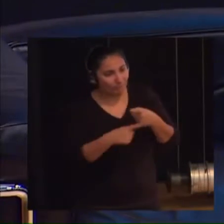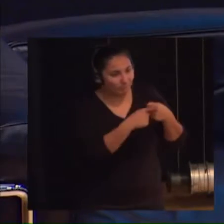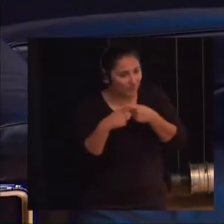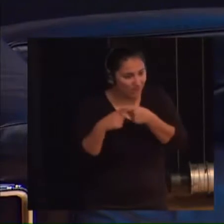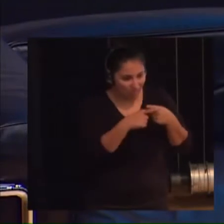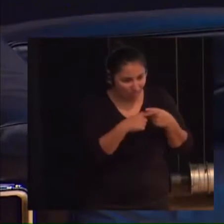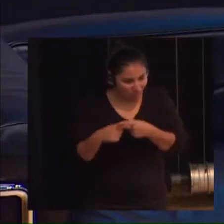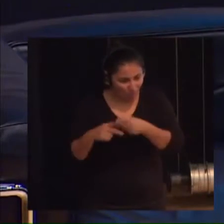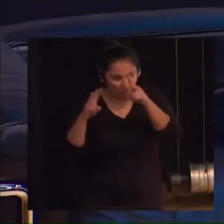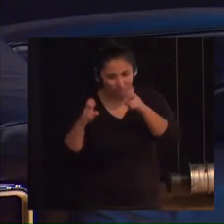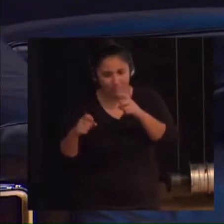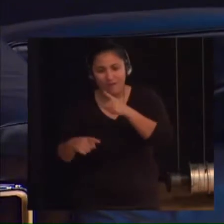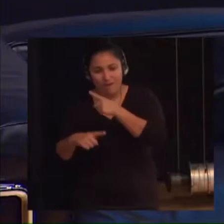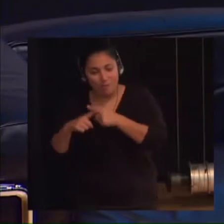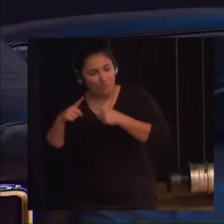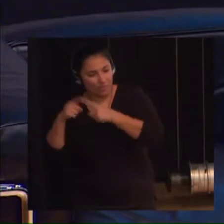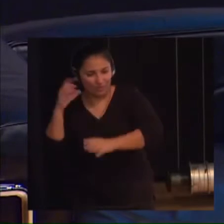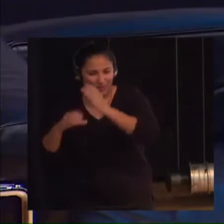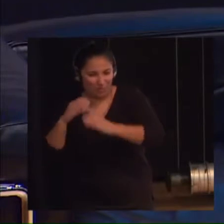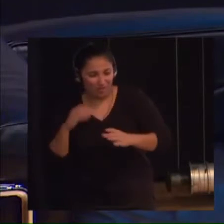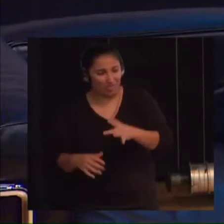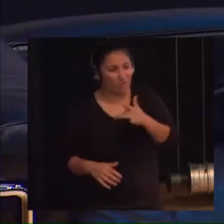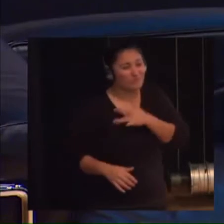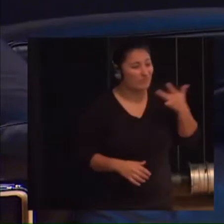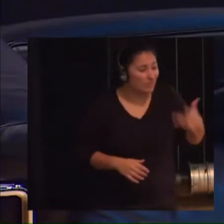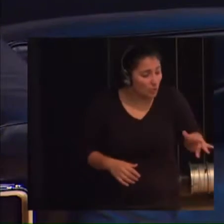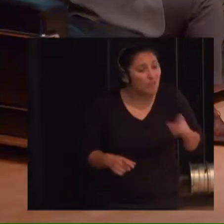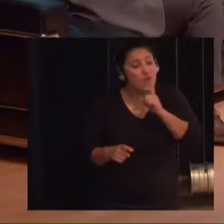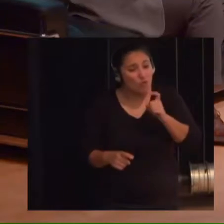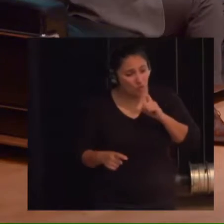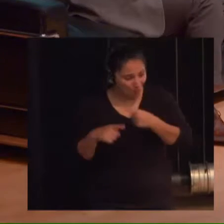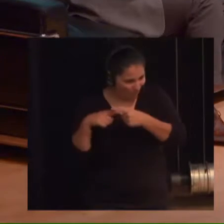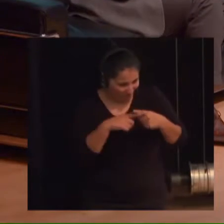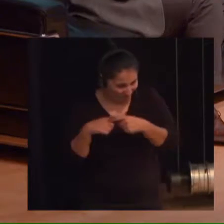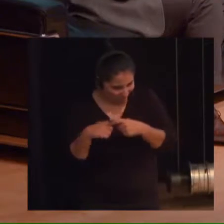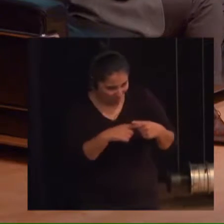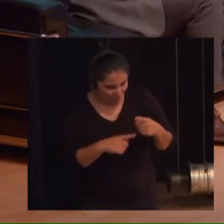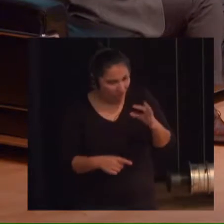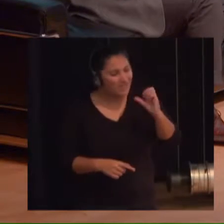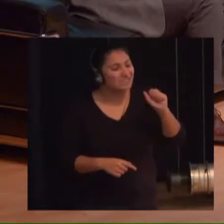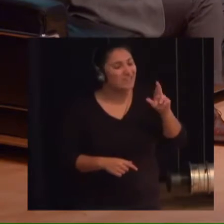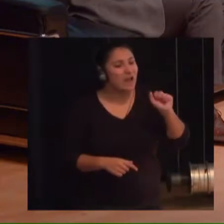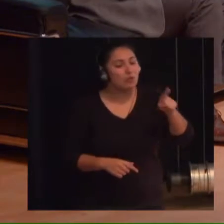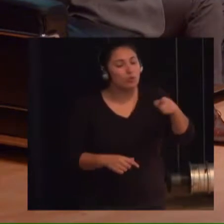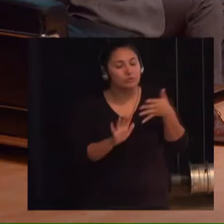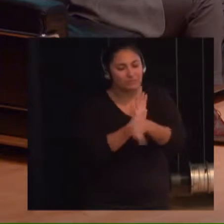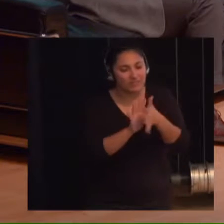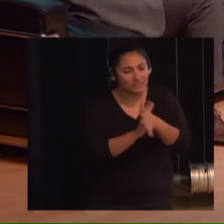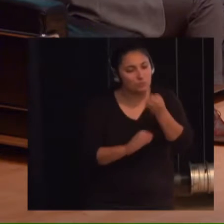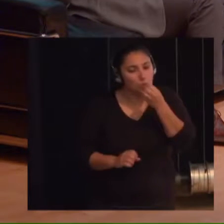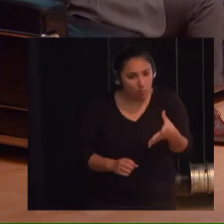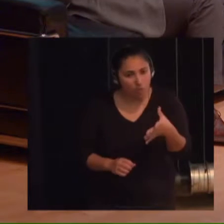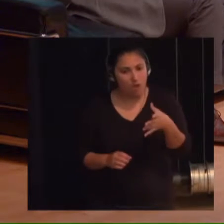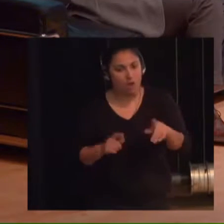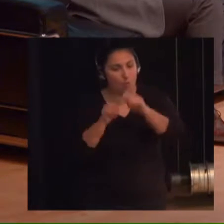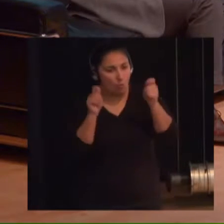and the philanthropy? I think, Sarah, you were very explicit in terms of how the business model is transitioning in the media. We still don't know